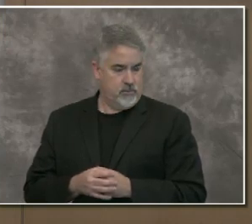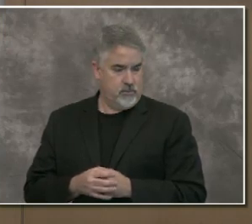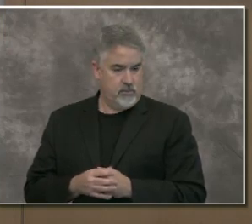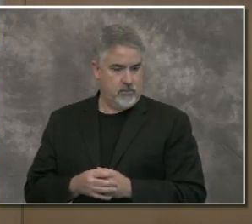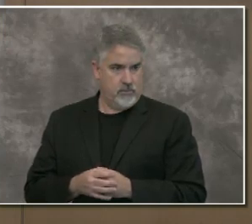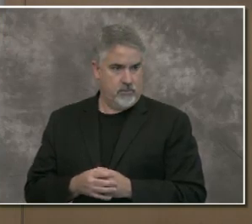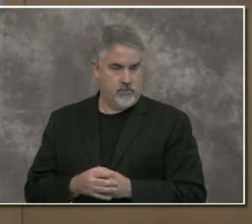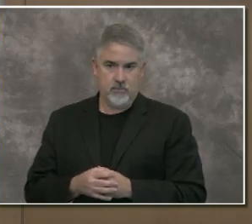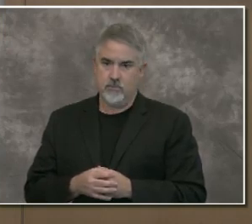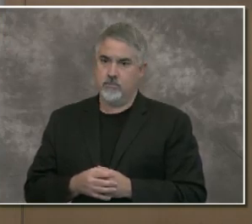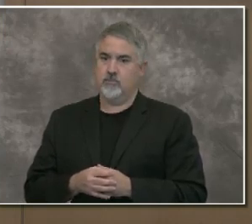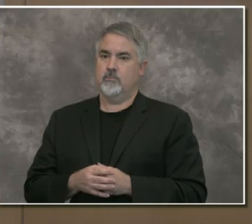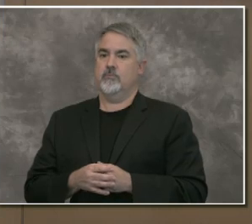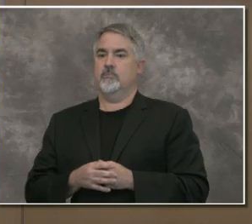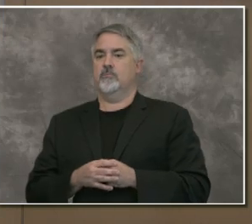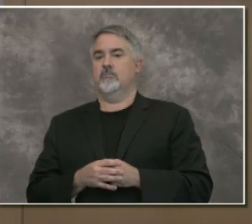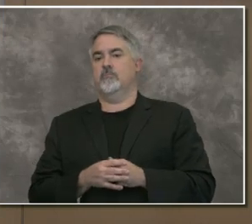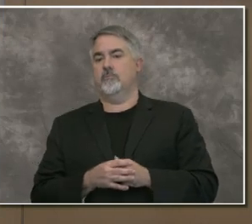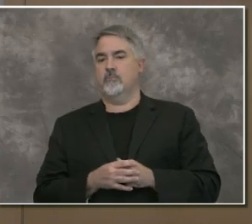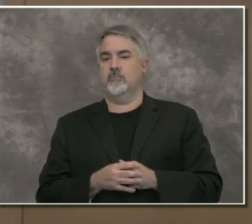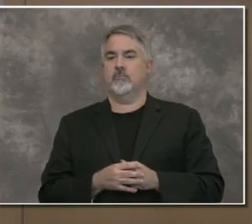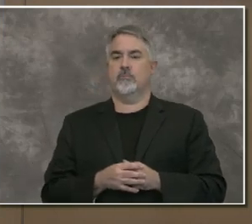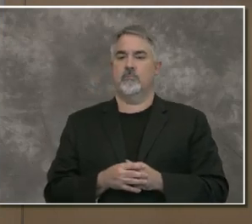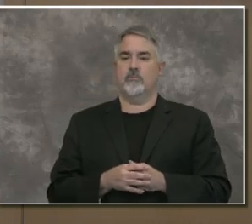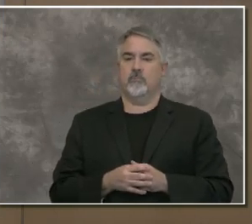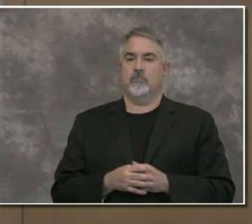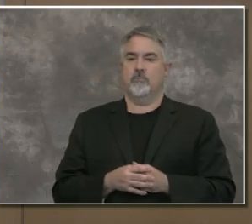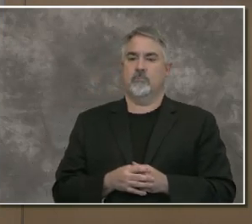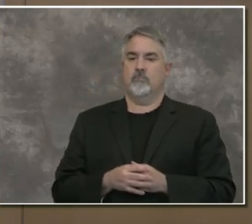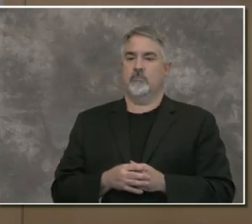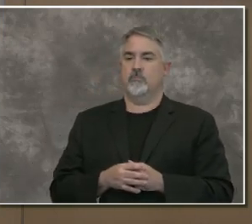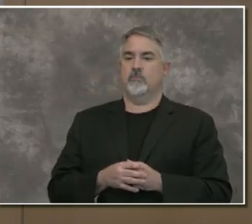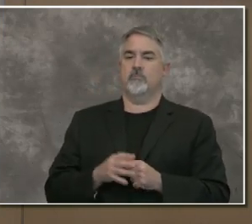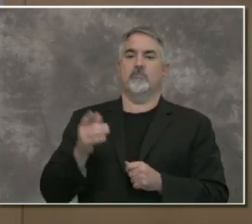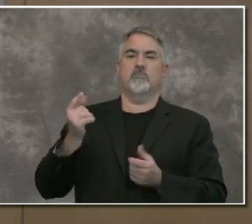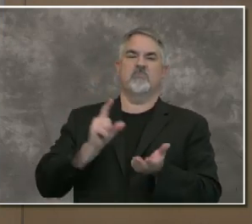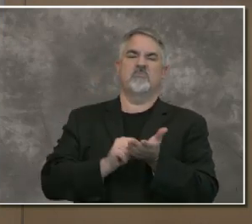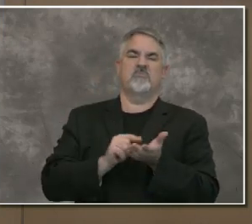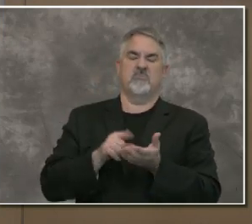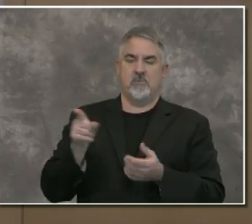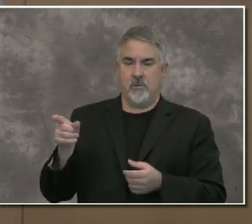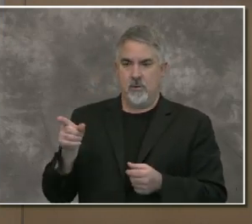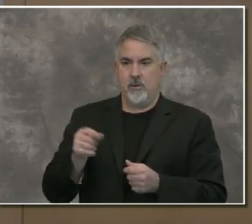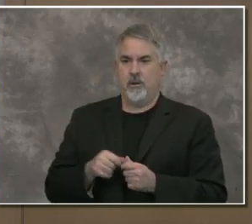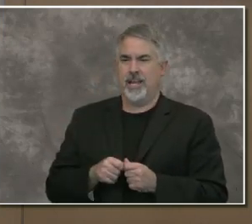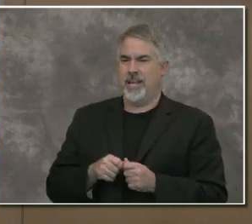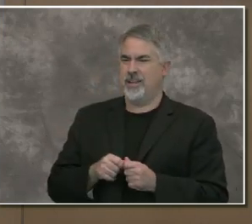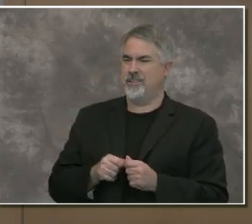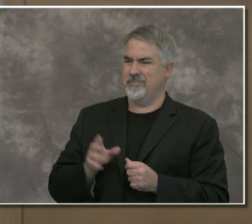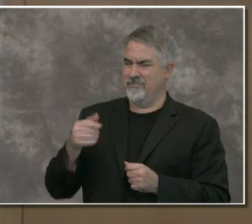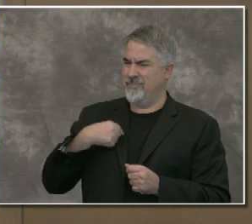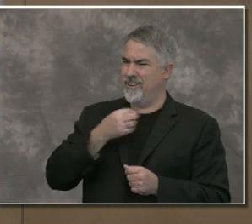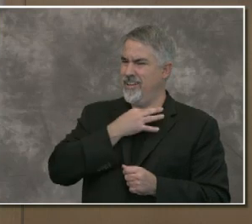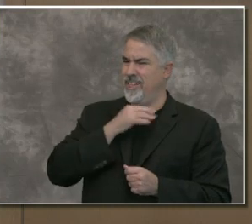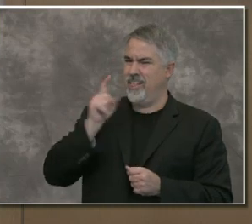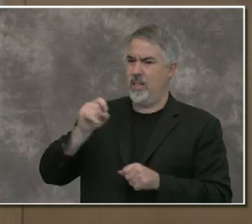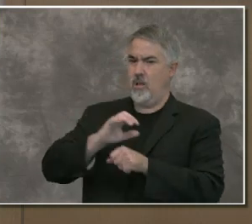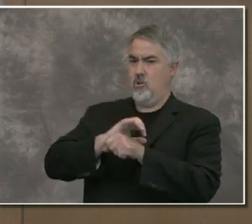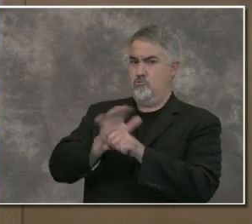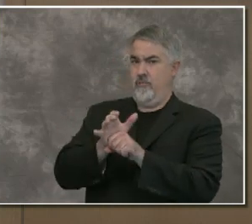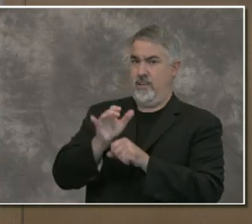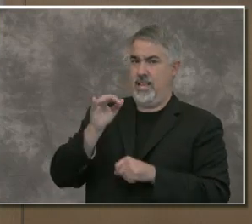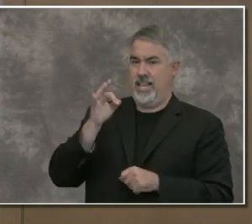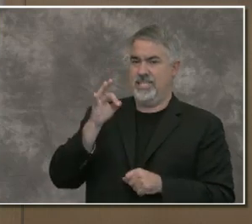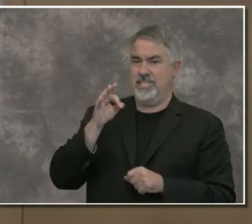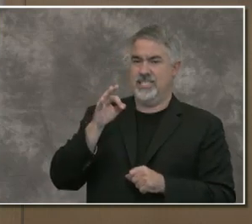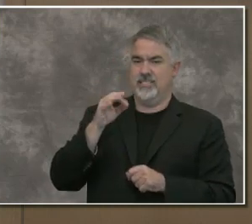Hi, this is Andrew Dyer from the Union Tribune. My question is about the COVID-19 numbers on military